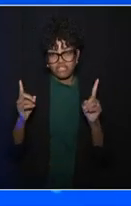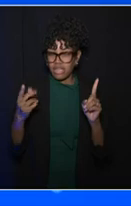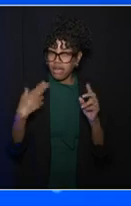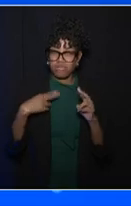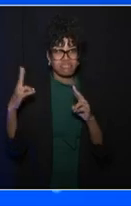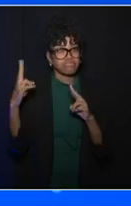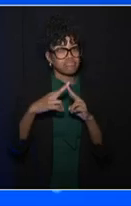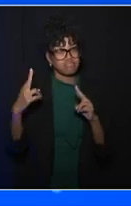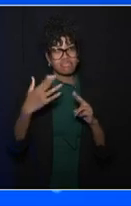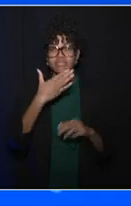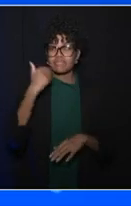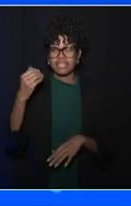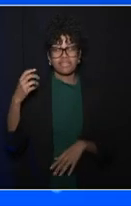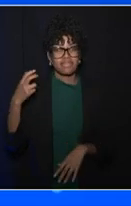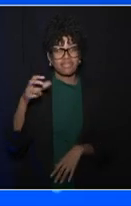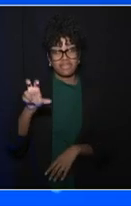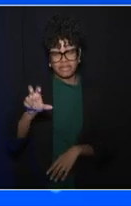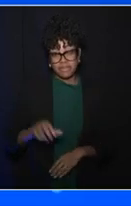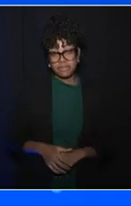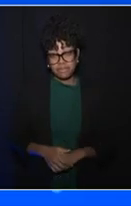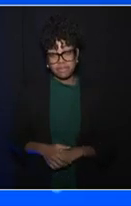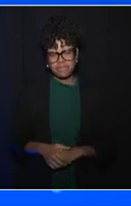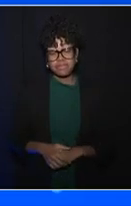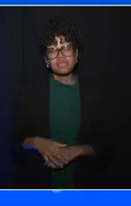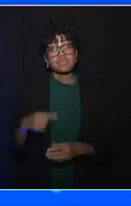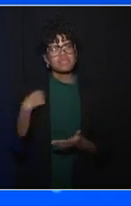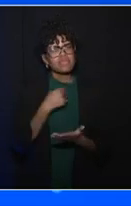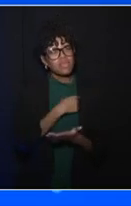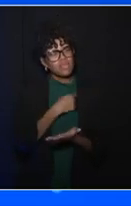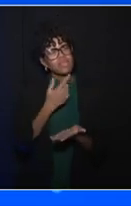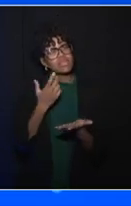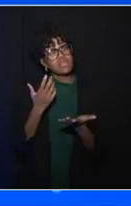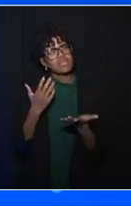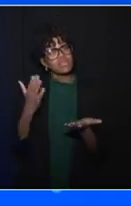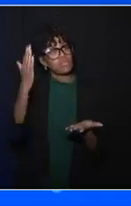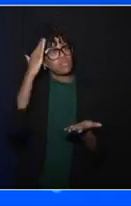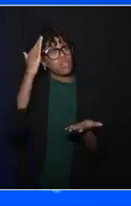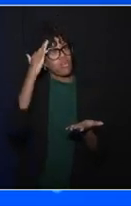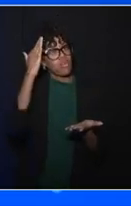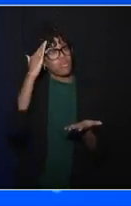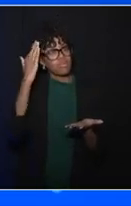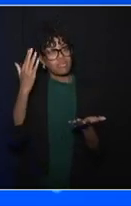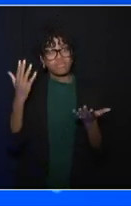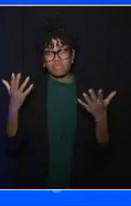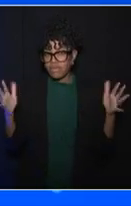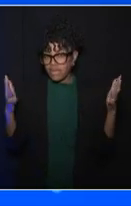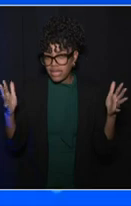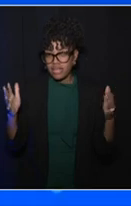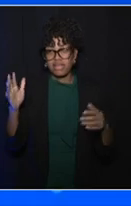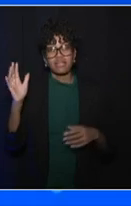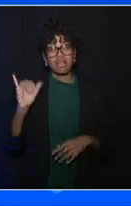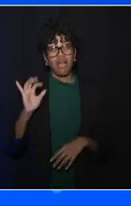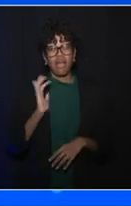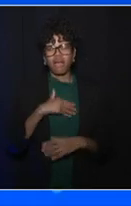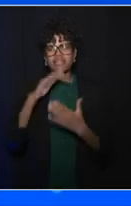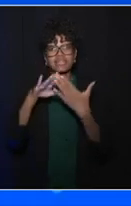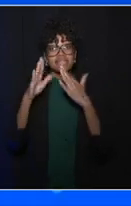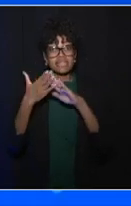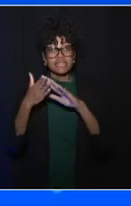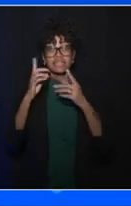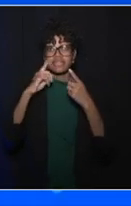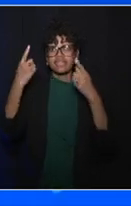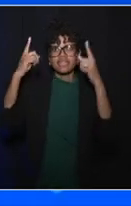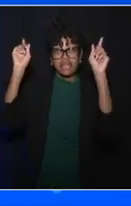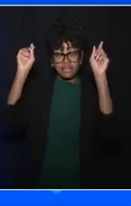investment. And we also know this to be true, that the renaissance of our city is